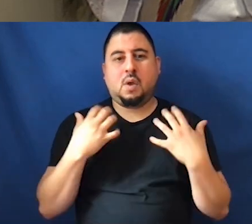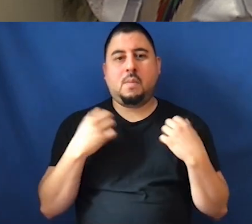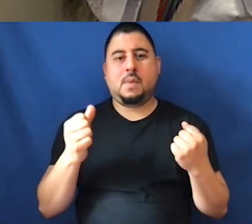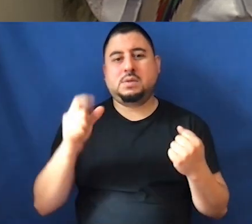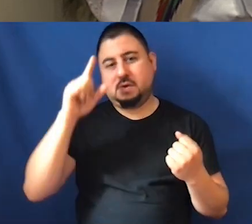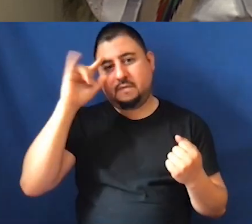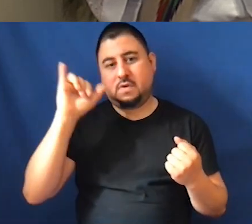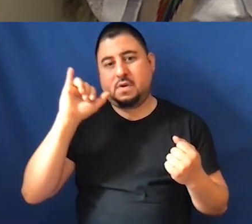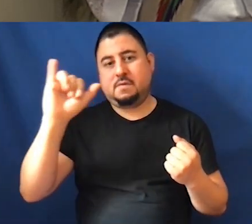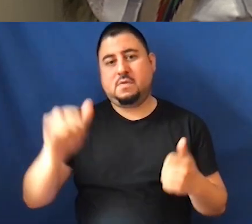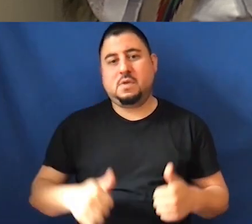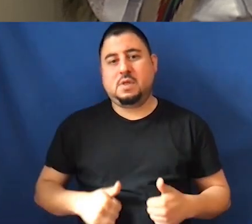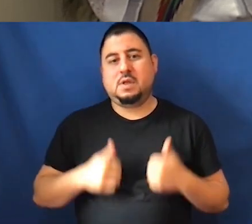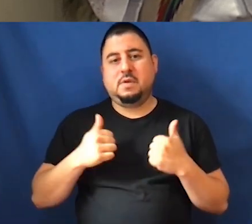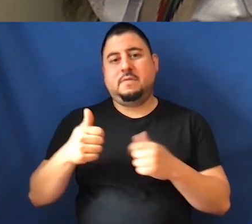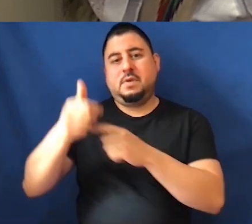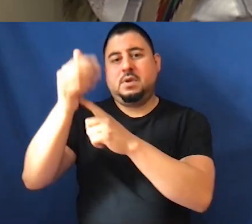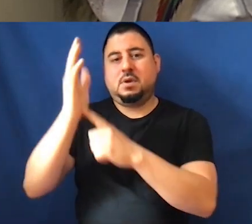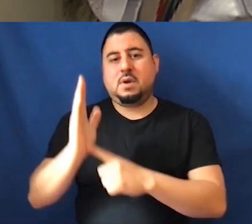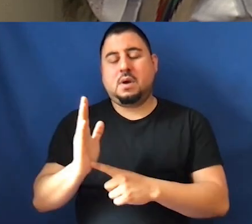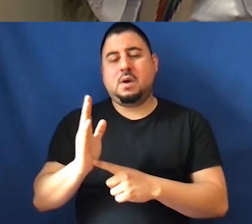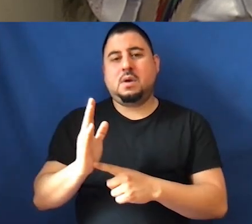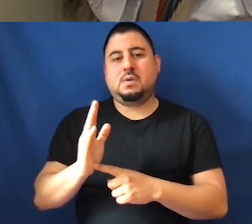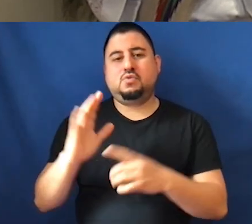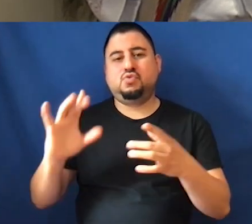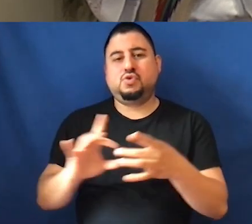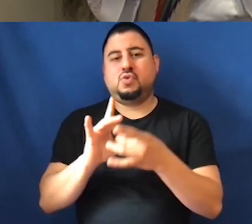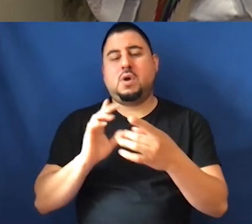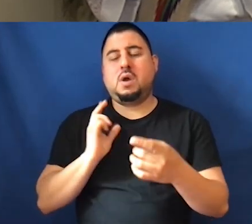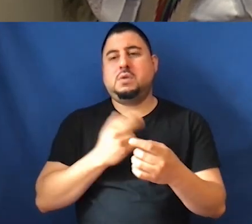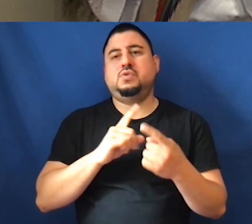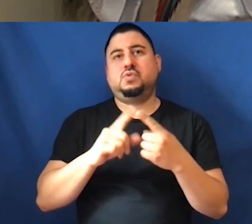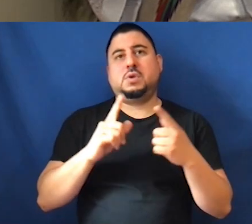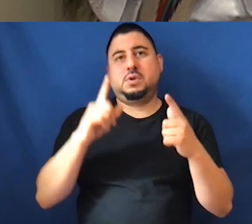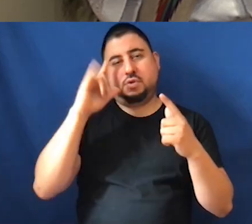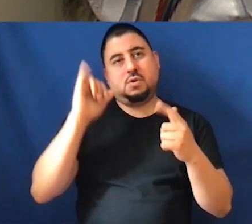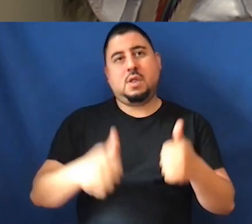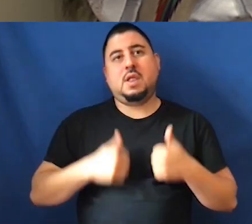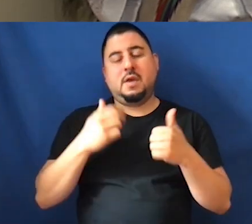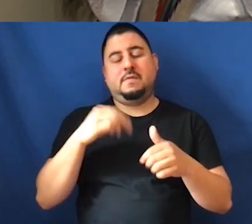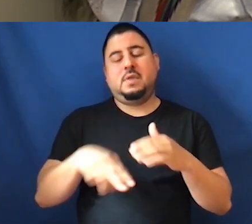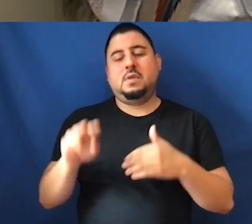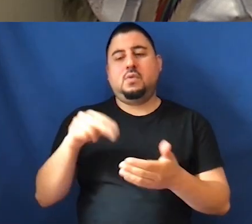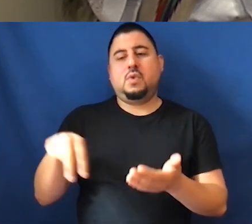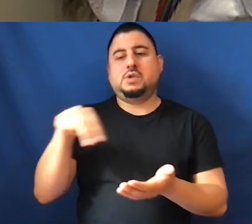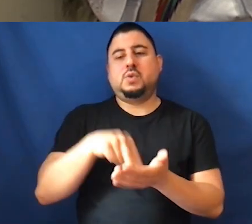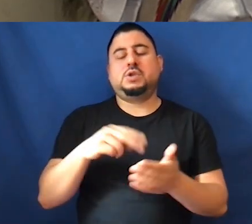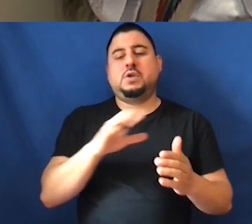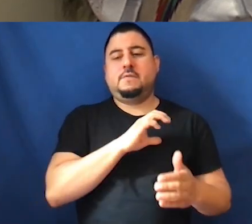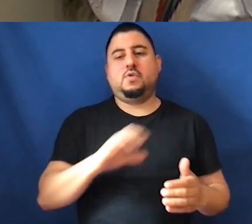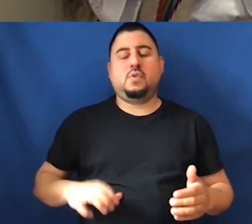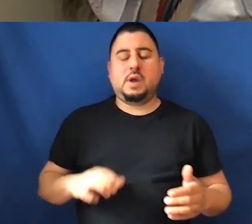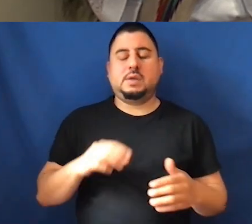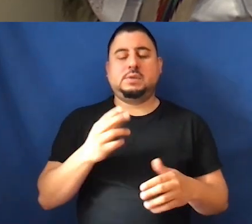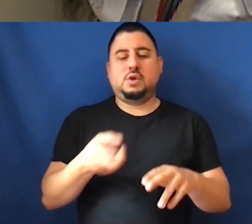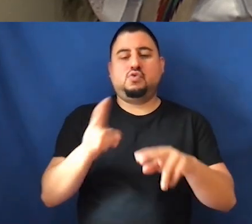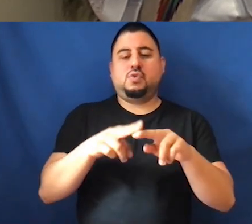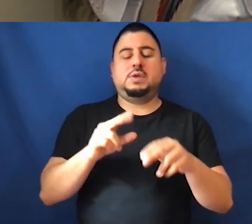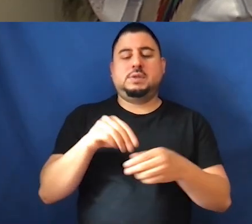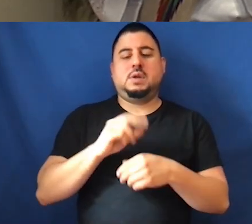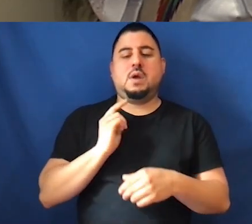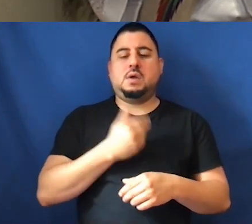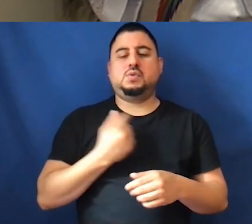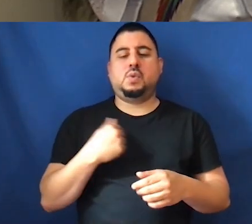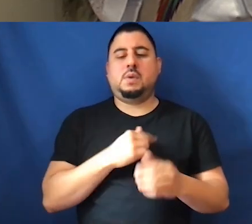Almighty, ever-living God, who restore us to eternal life in the resurrection of Christ, increase in us,